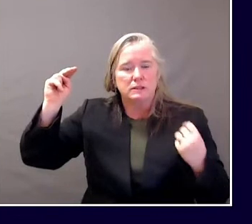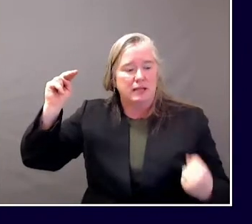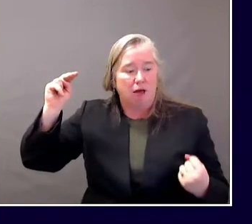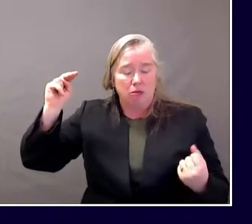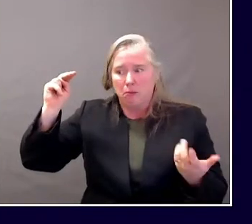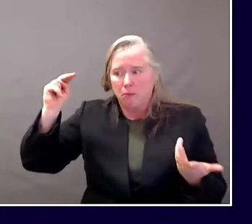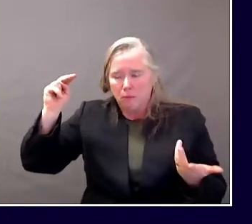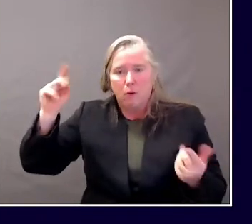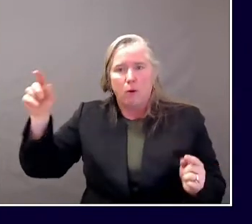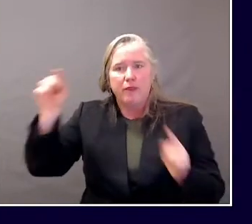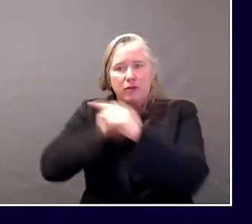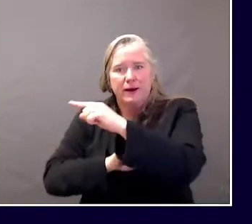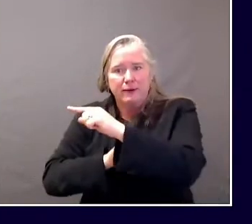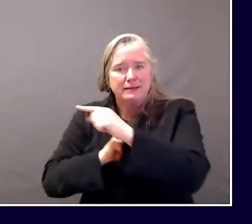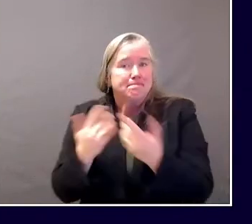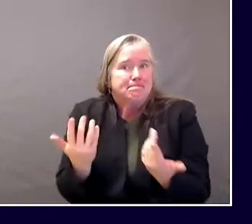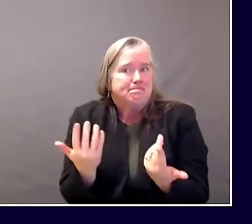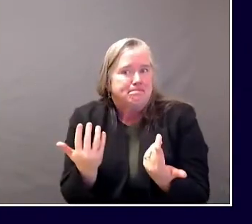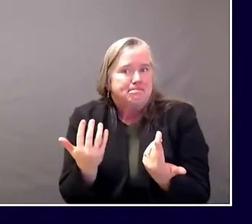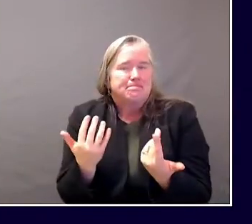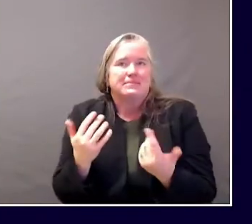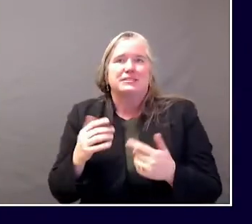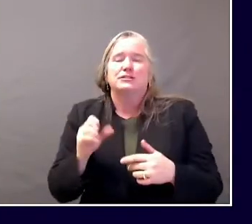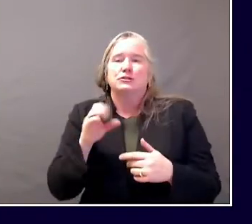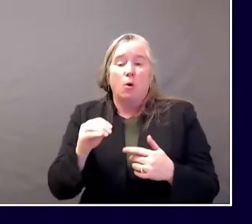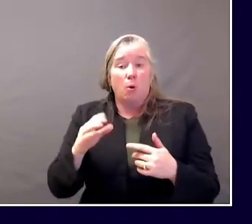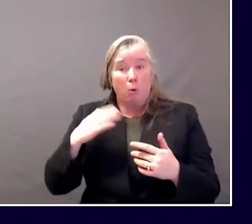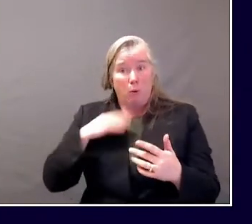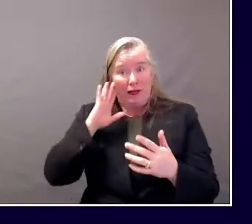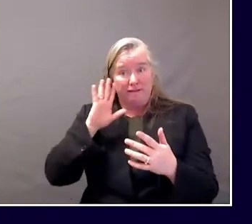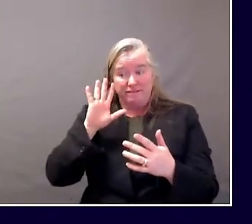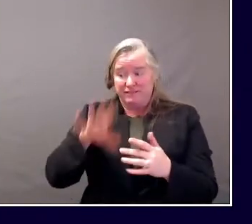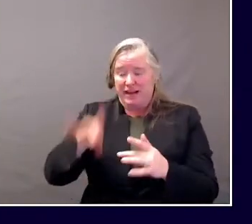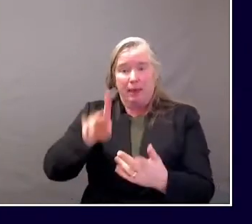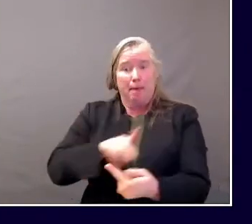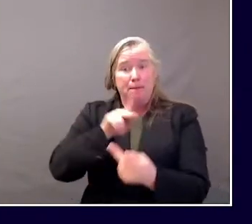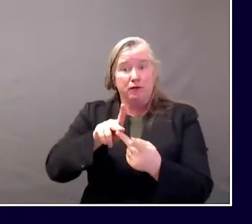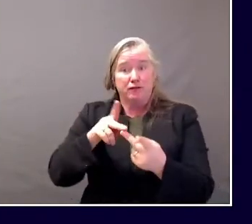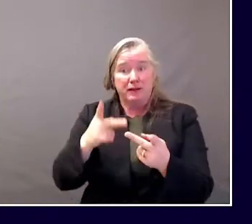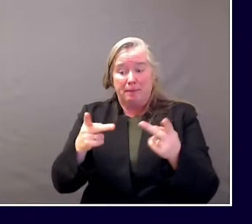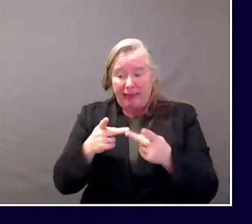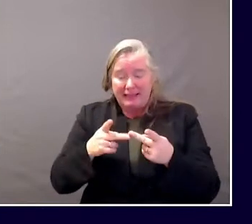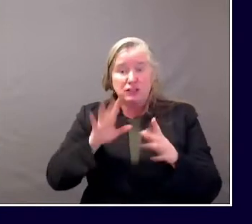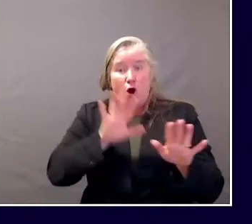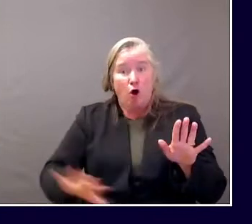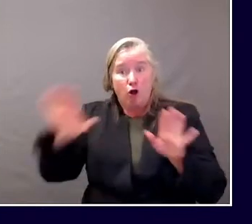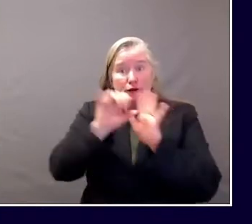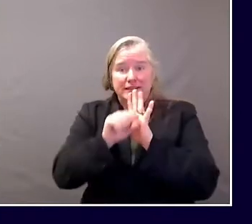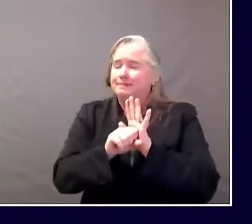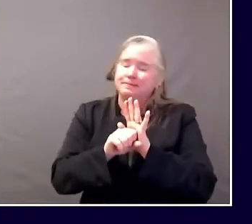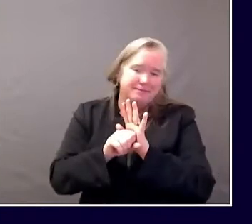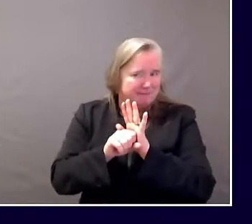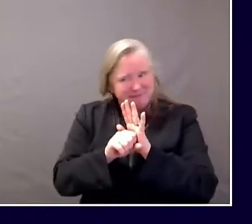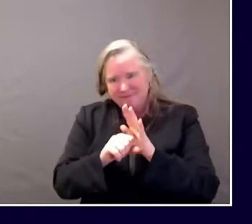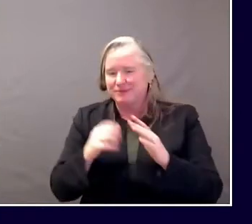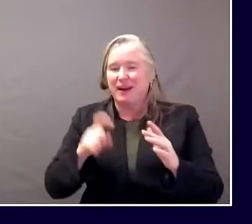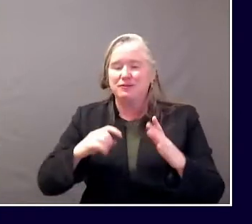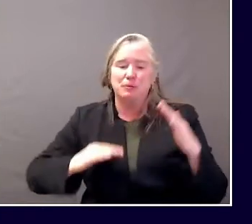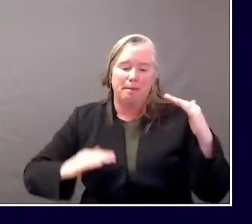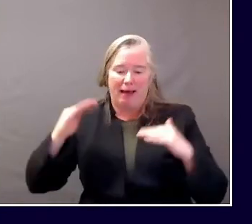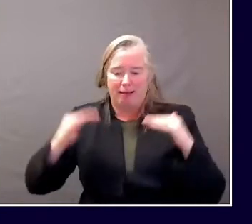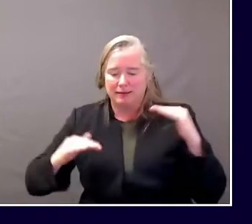Unfortunately not. That's not the way this works. It's not the way it's ever worked in the world. We have to balance all of these considerations, keeping in